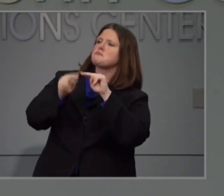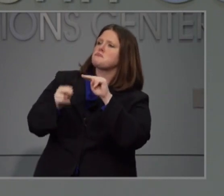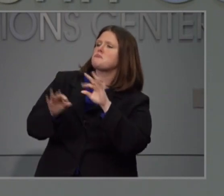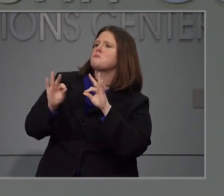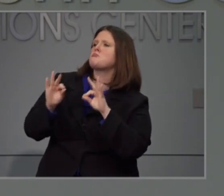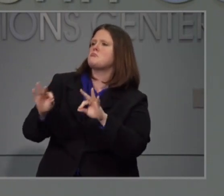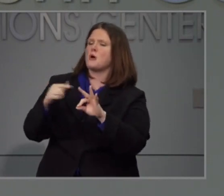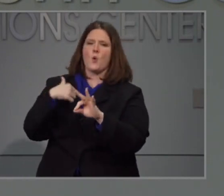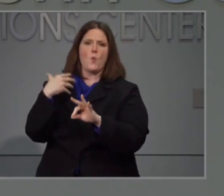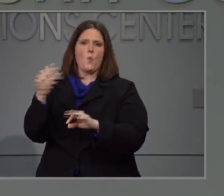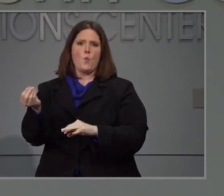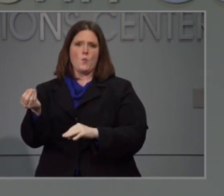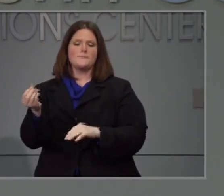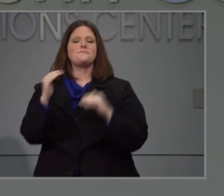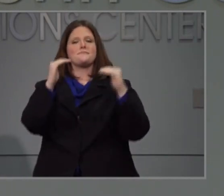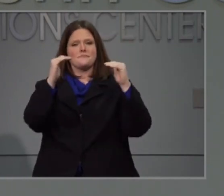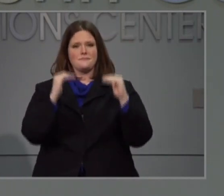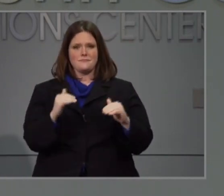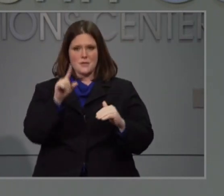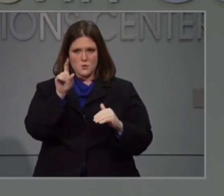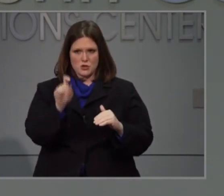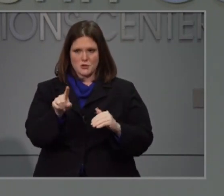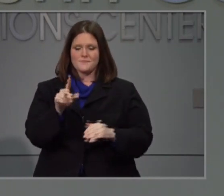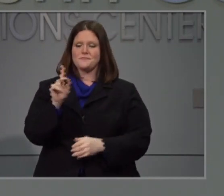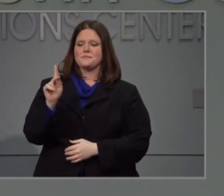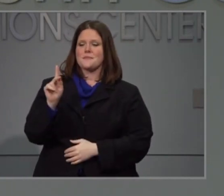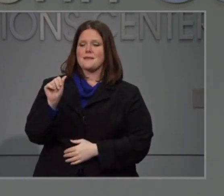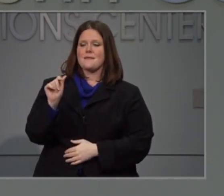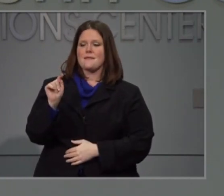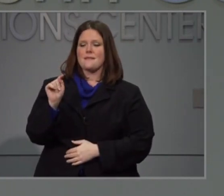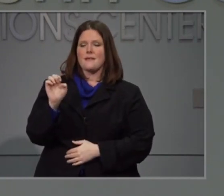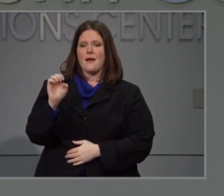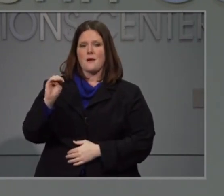Kate Martin, Carolina Public Press.